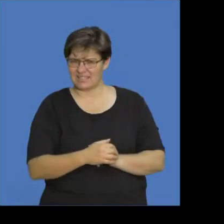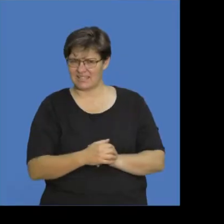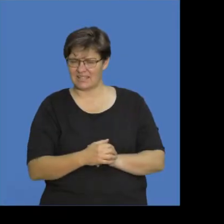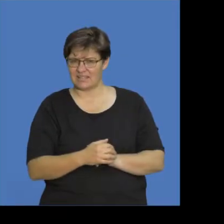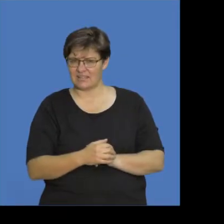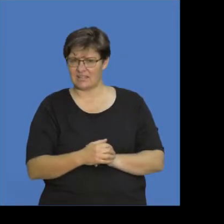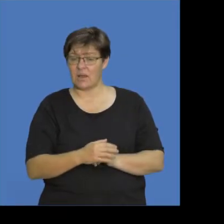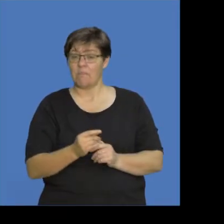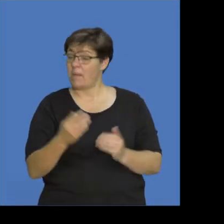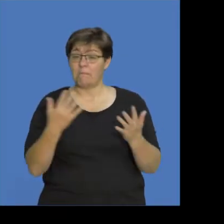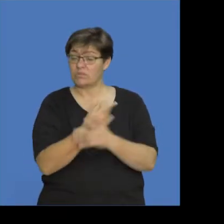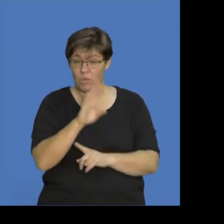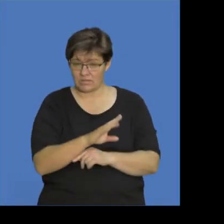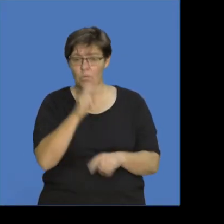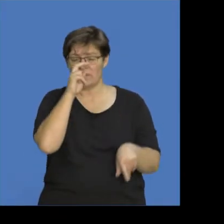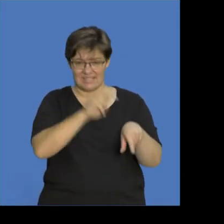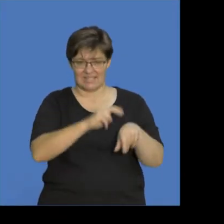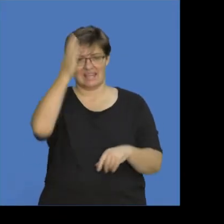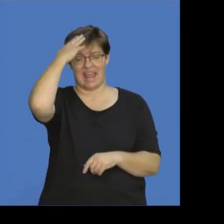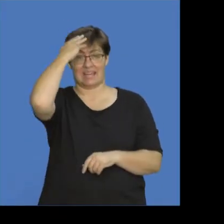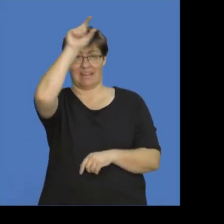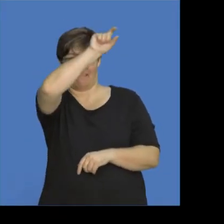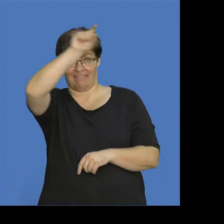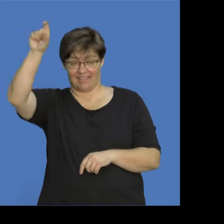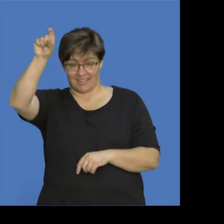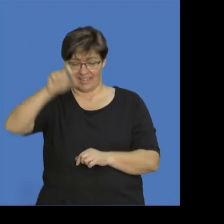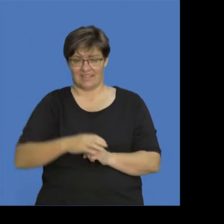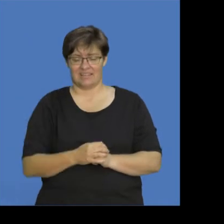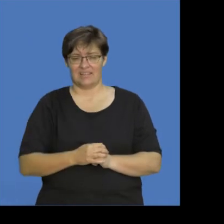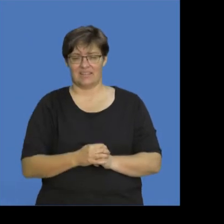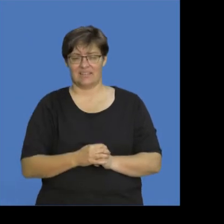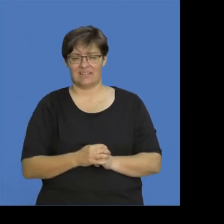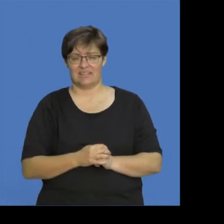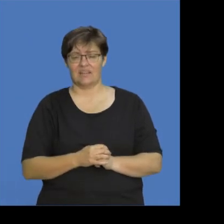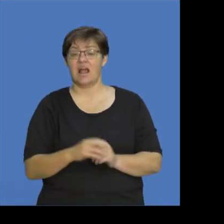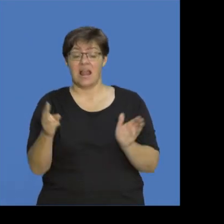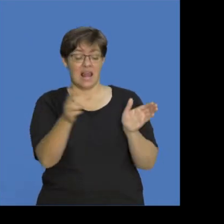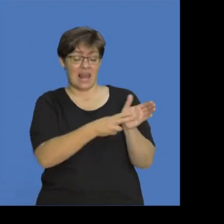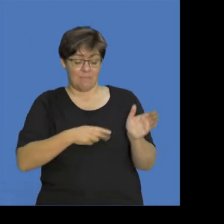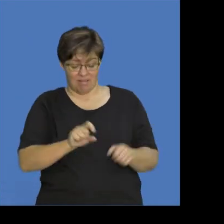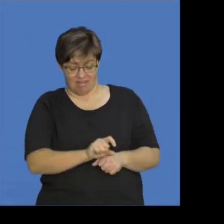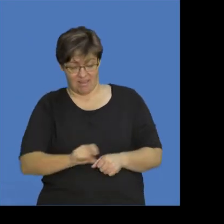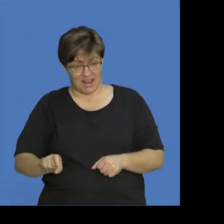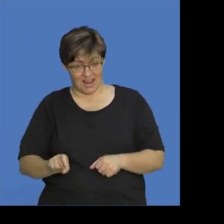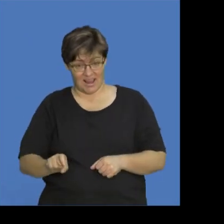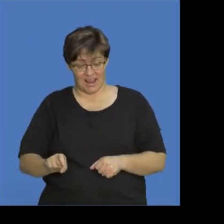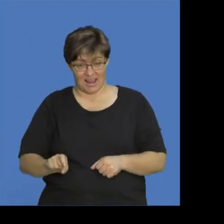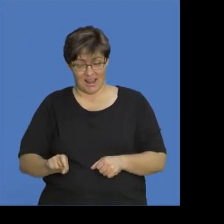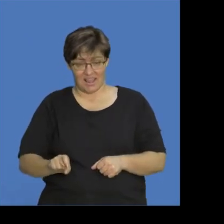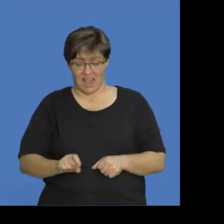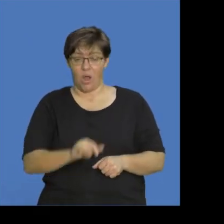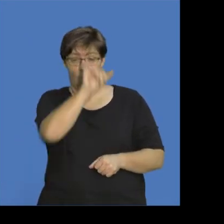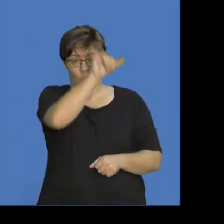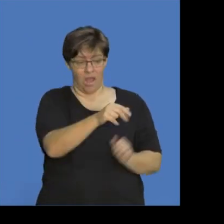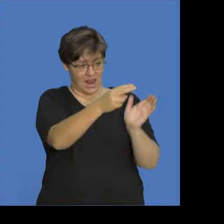what I'm missing is a heading. We need a heading there of the bar graph. I've labeled the x-axis, and